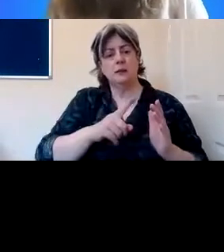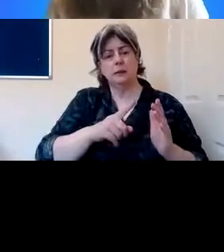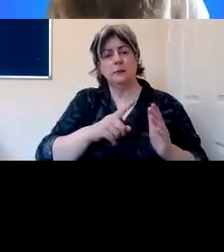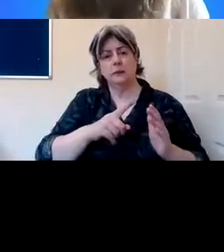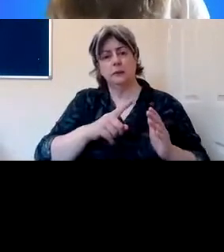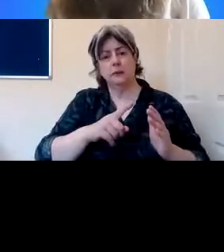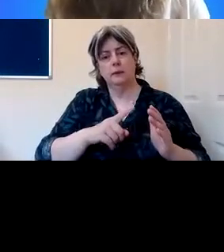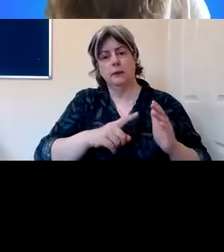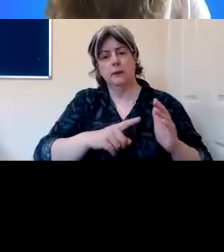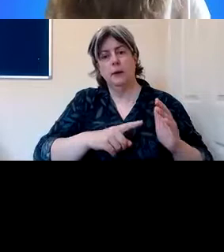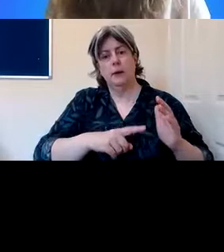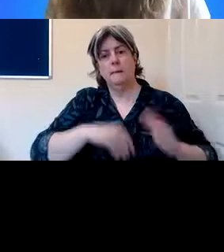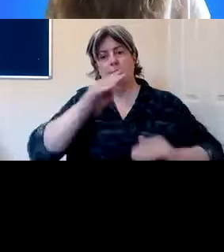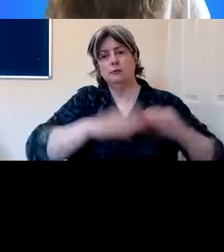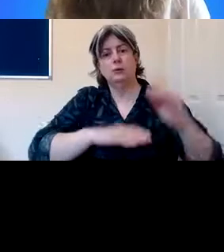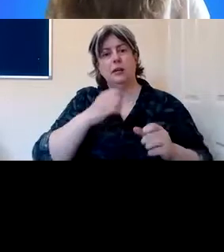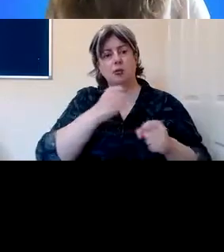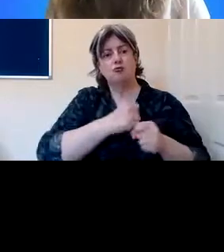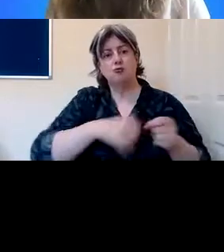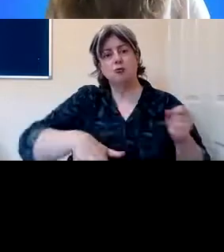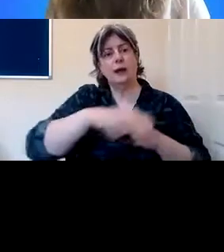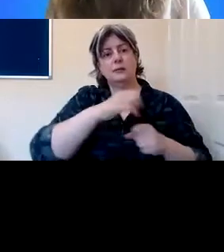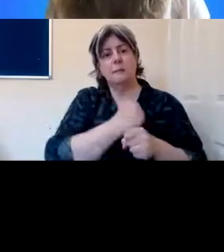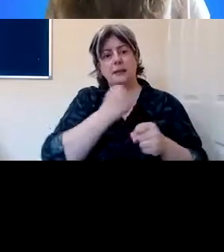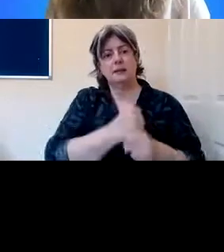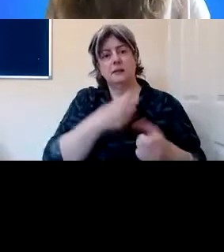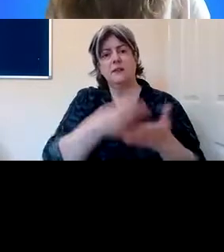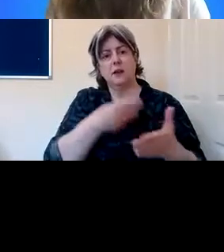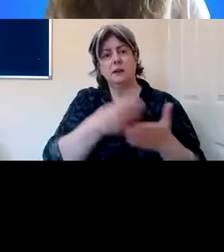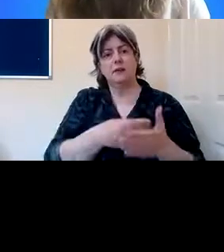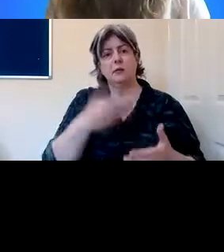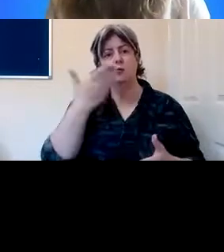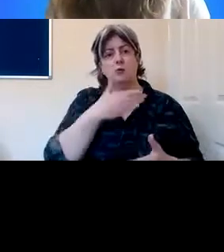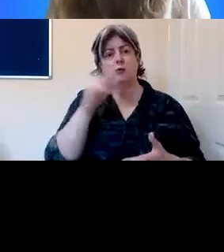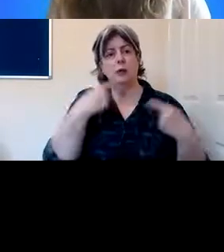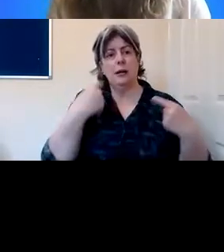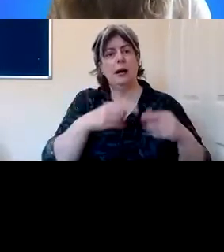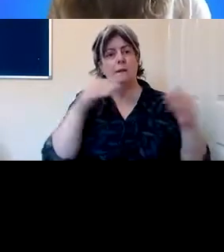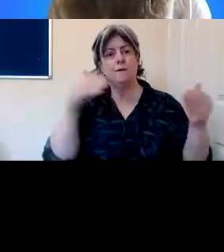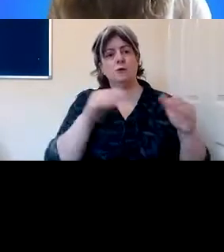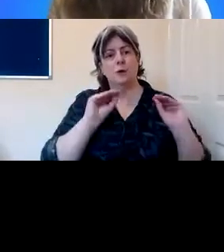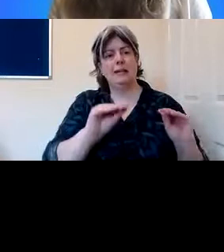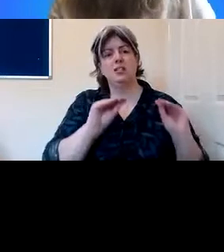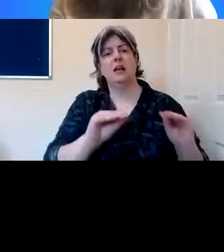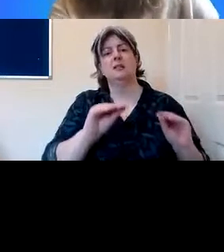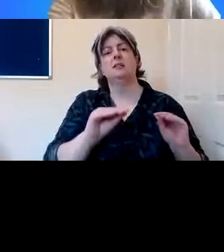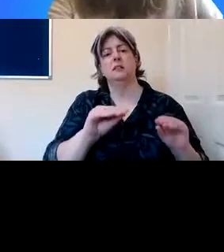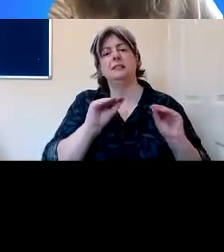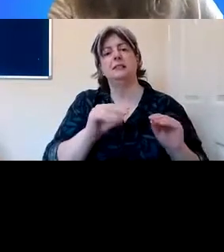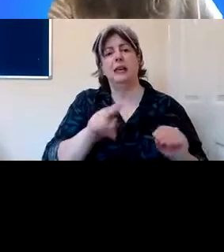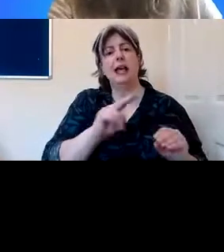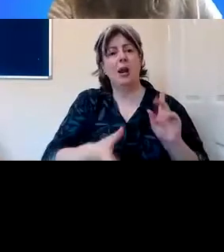and grounds maintenance, finance, etc. Schools should be allowed to focus on education, teaching and learning. And in